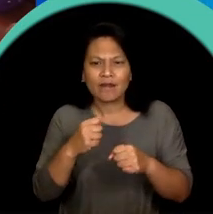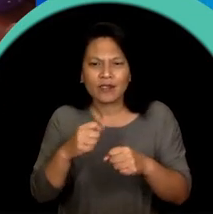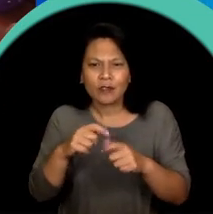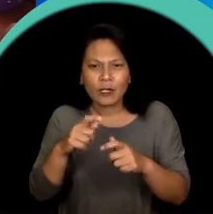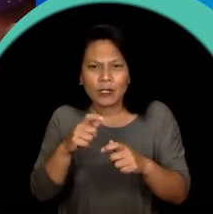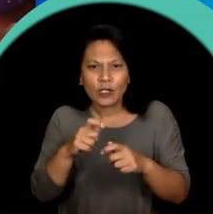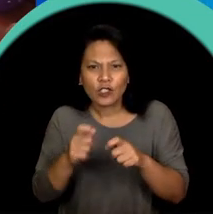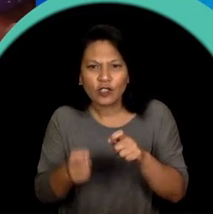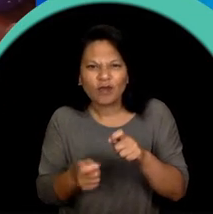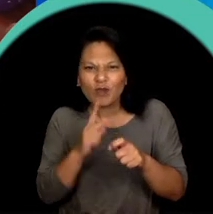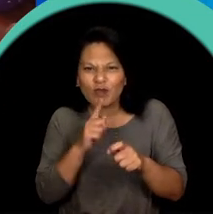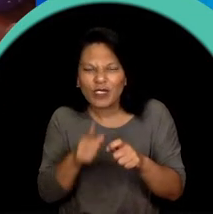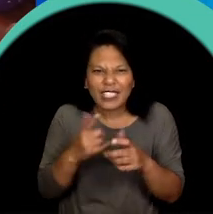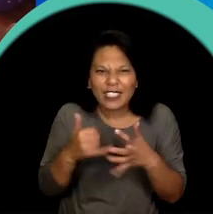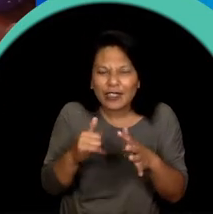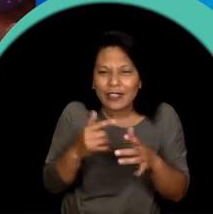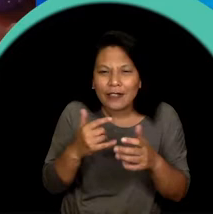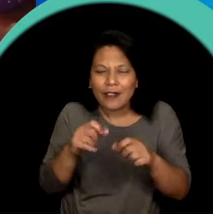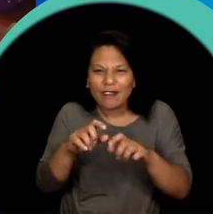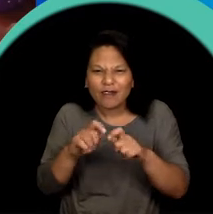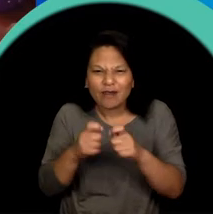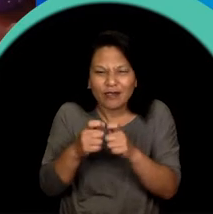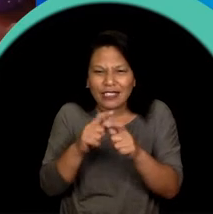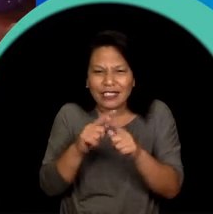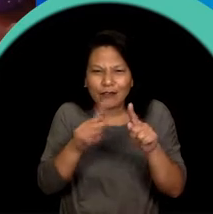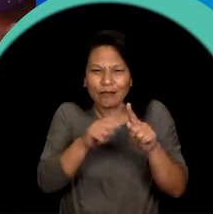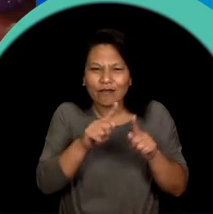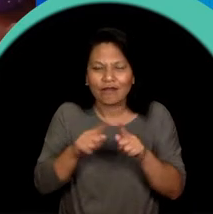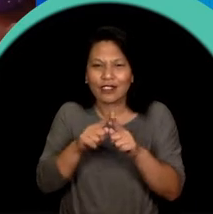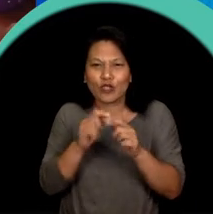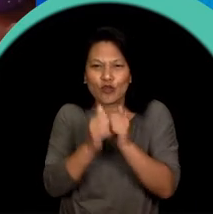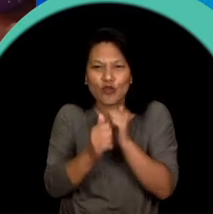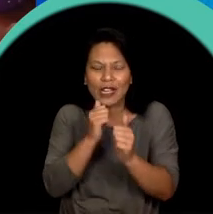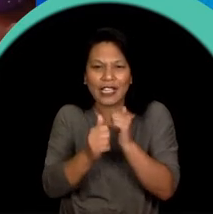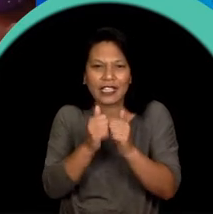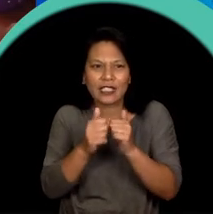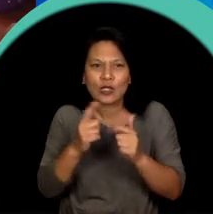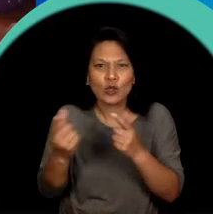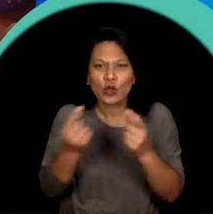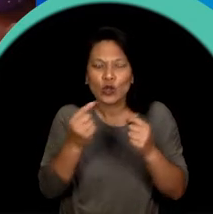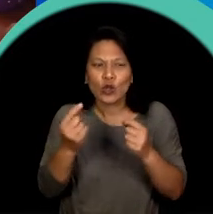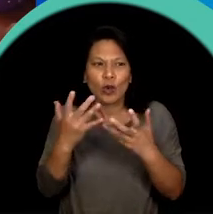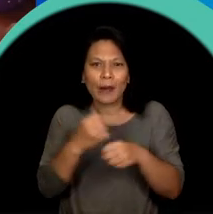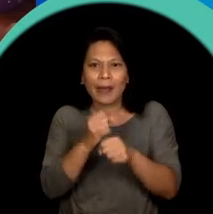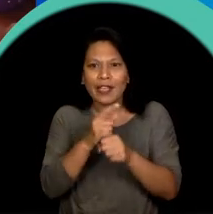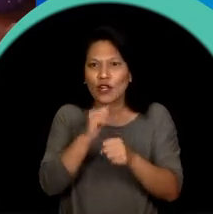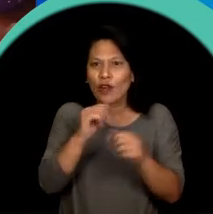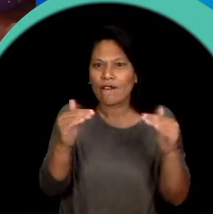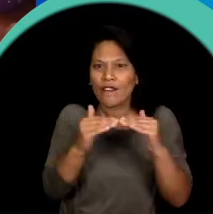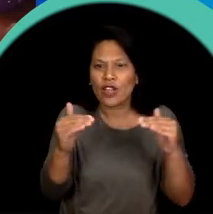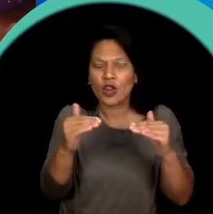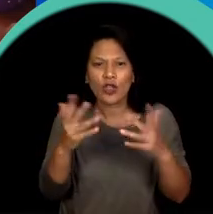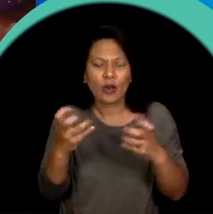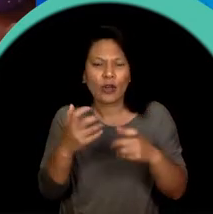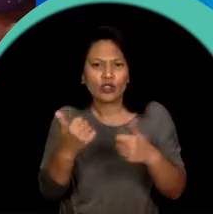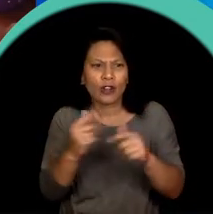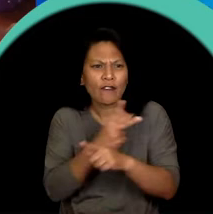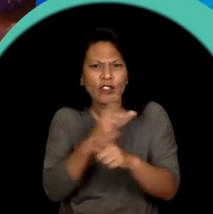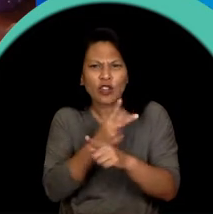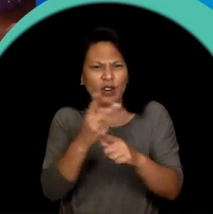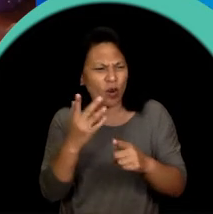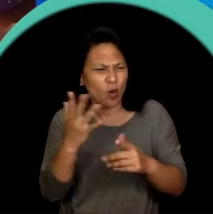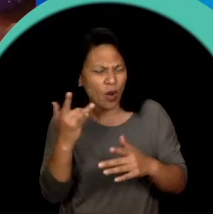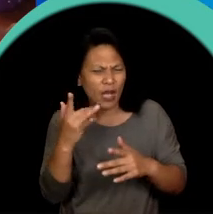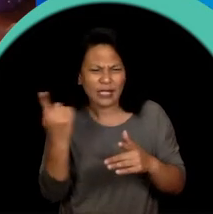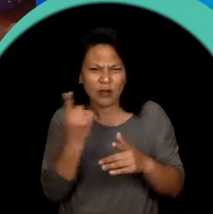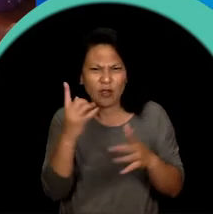fall time. I just finished writing the case of the rigged race, which takes place in the winter time. Now it involves a dog